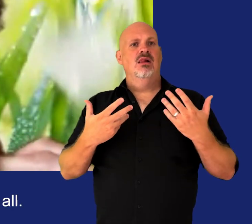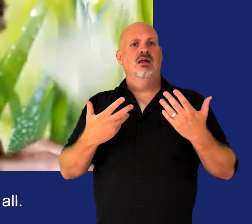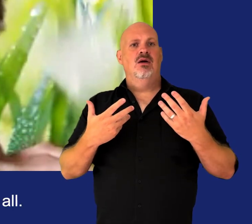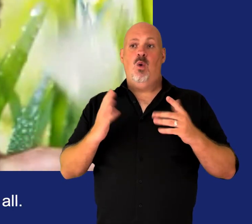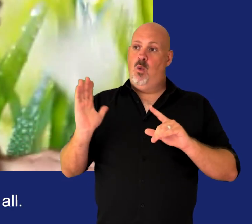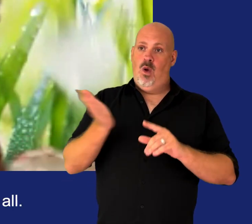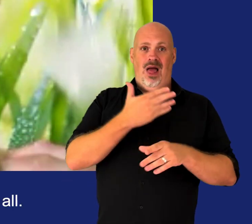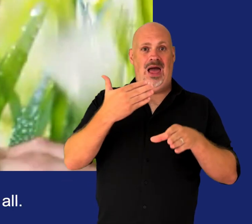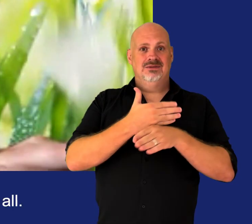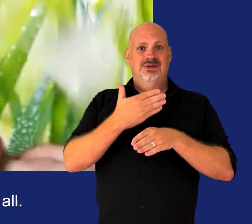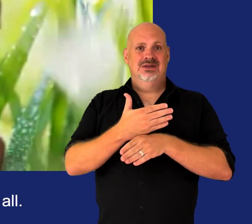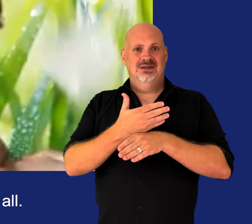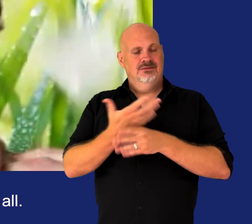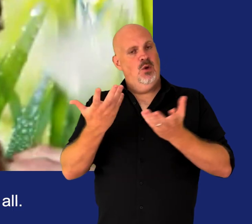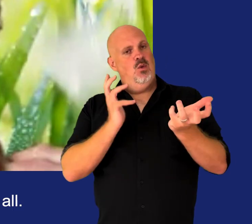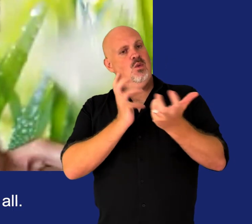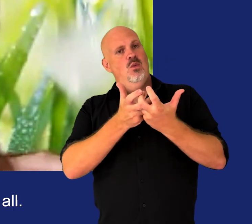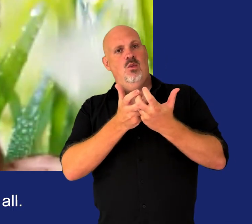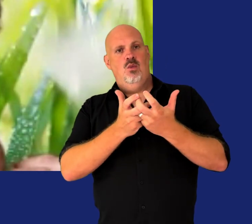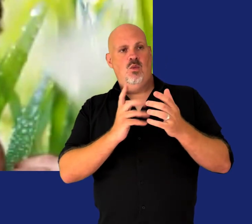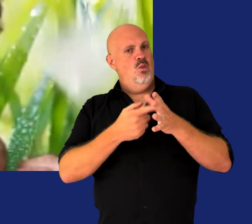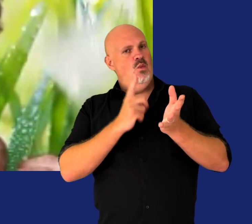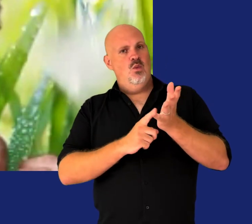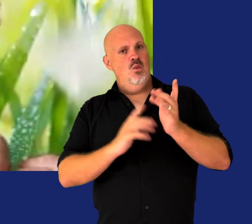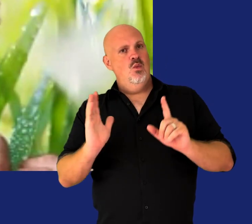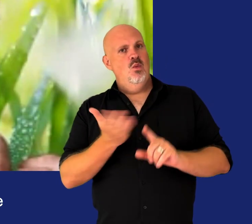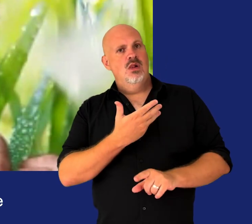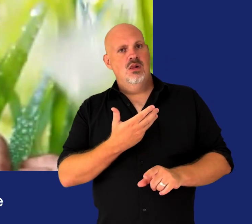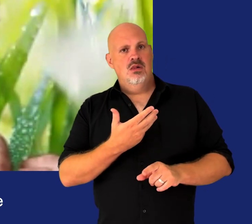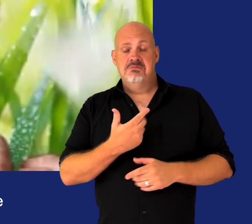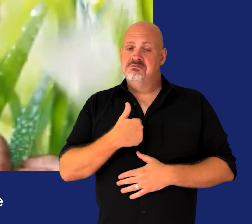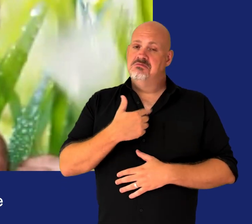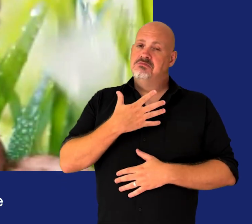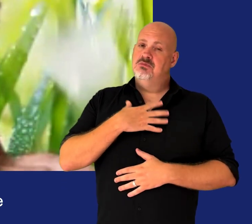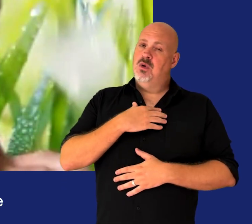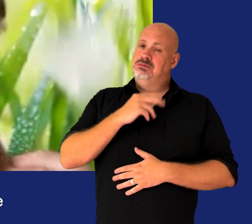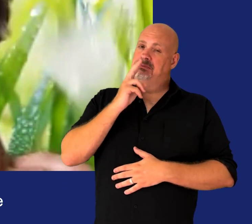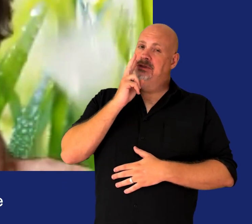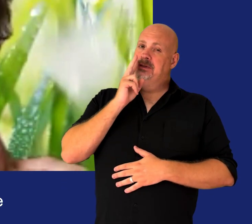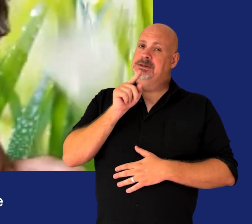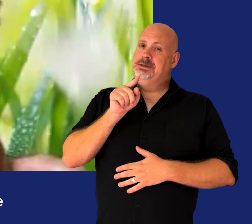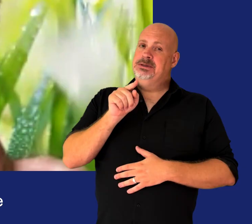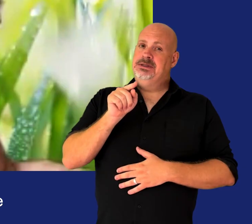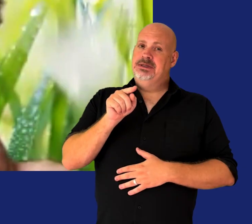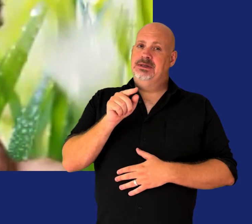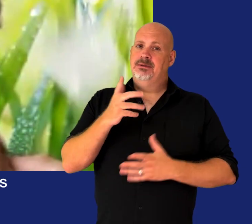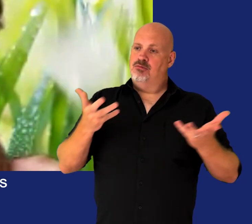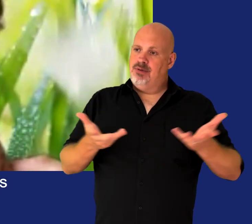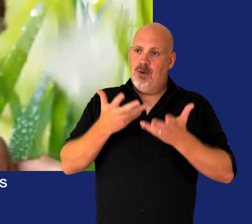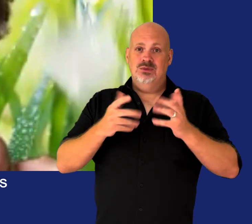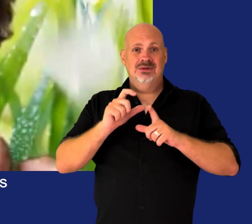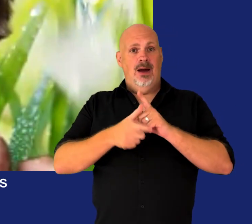within every activity to accommodate all. And I would particularly love to see